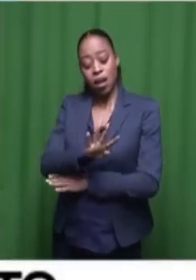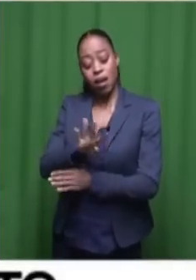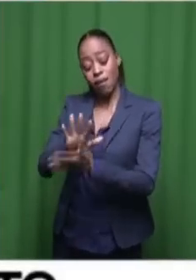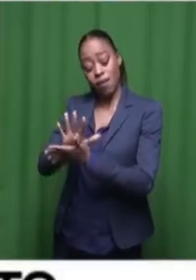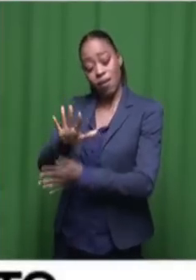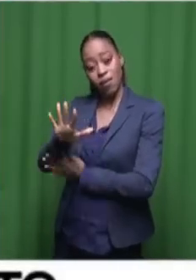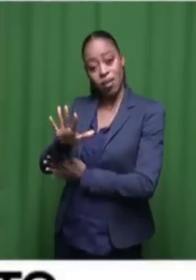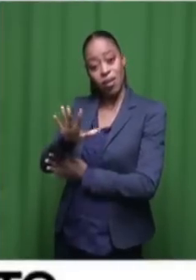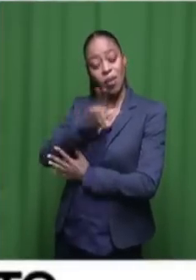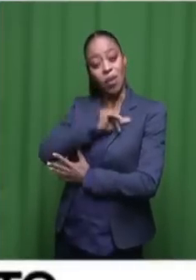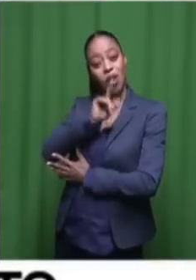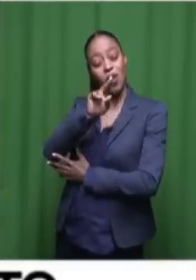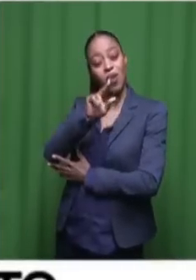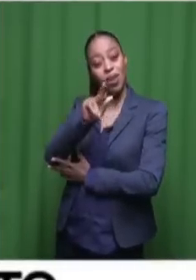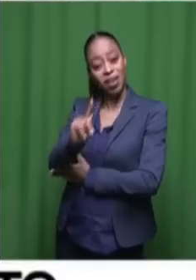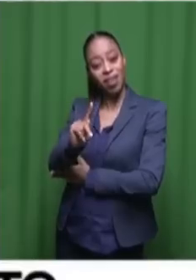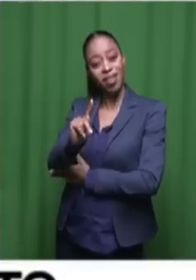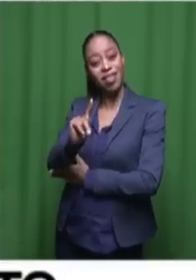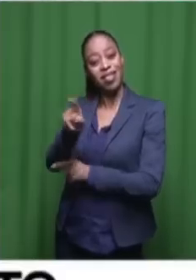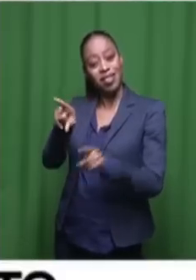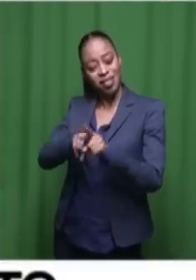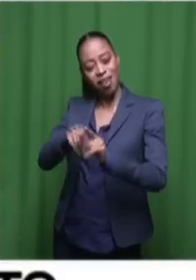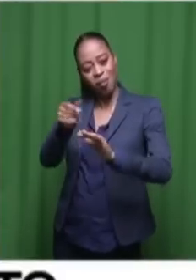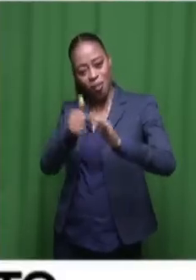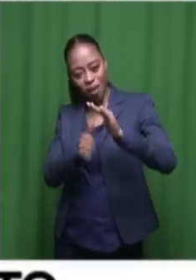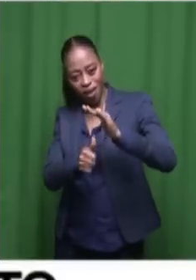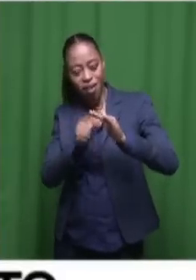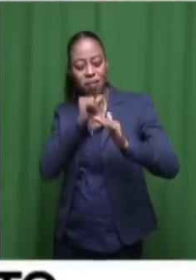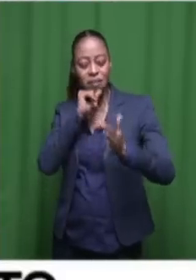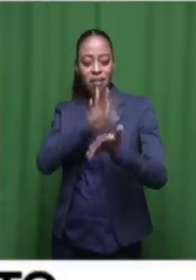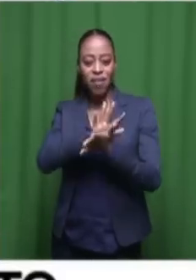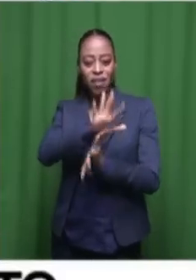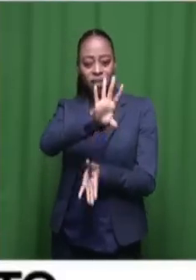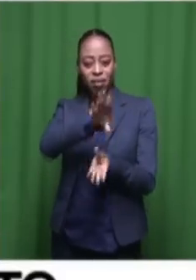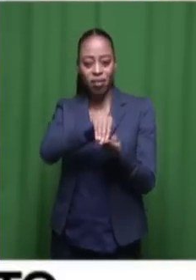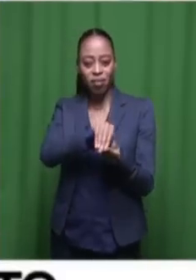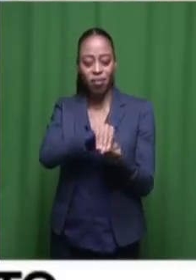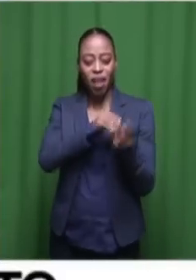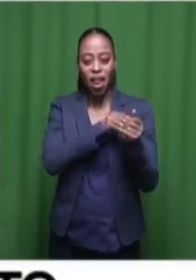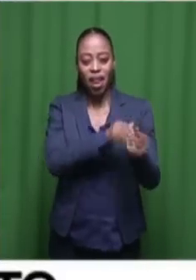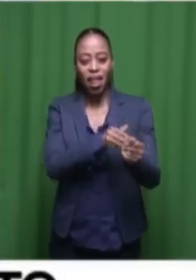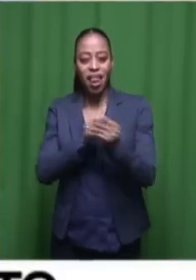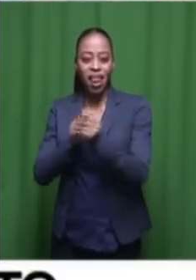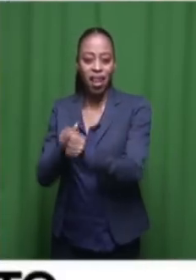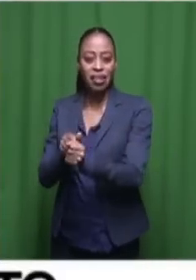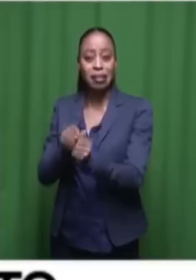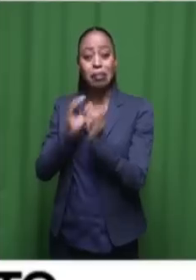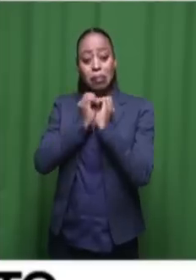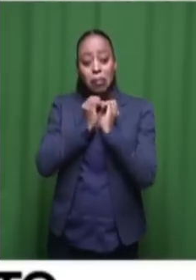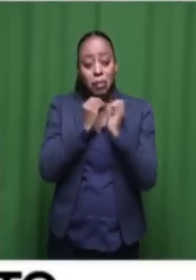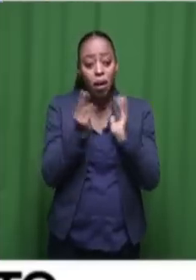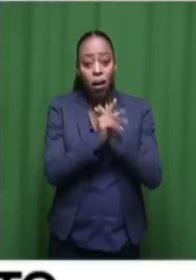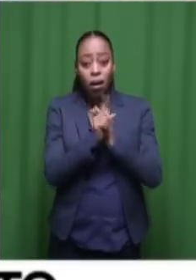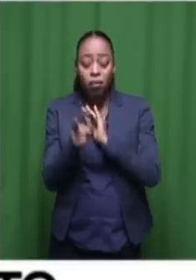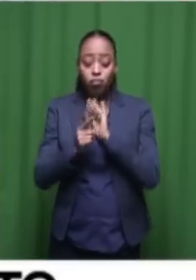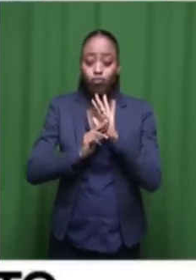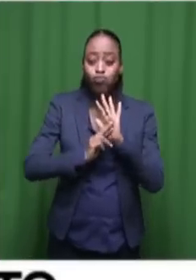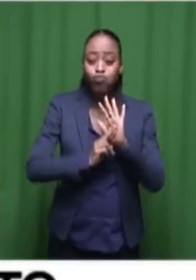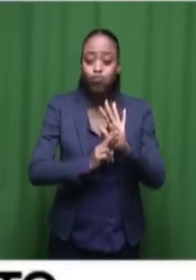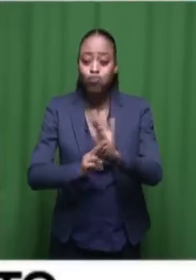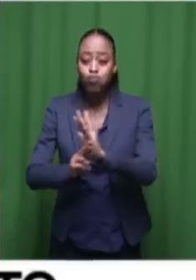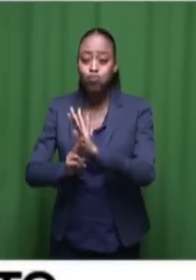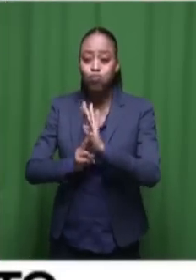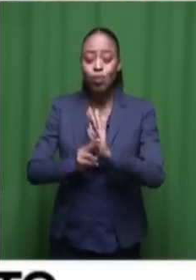the United Kingdom is one of the realms, so it's 15 in total, and many of those are represented today. But